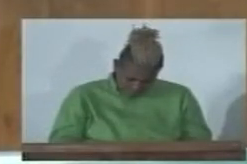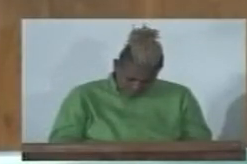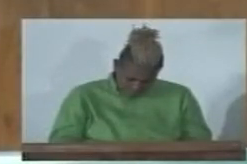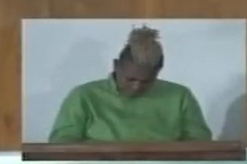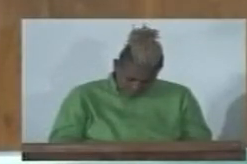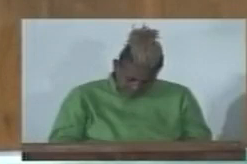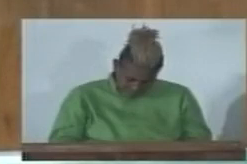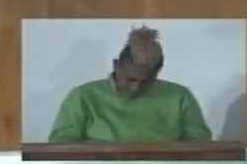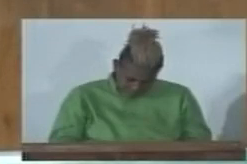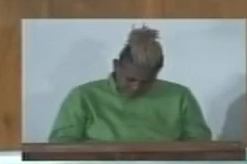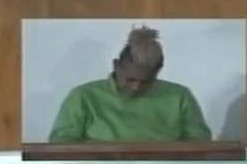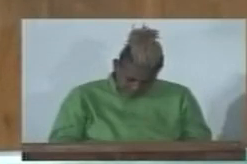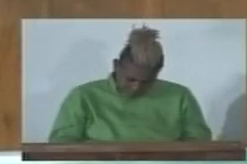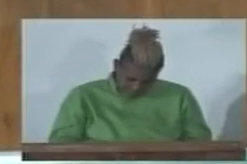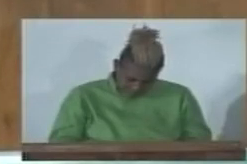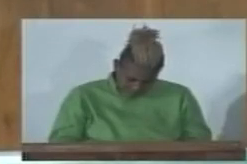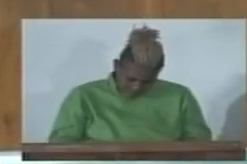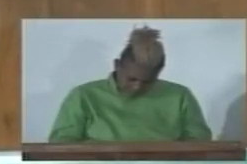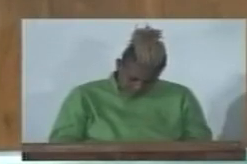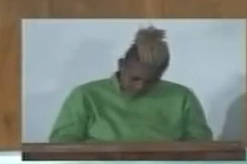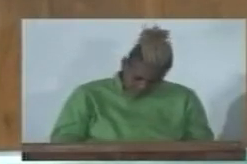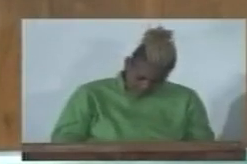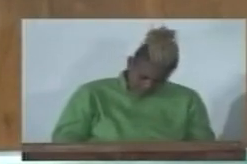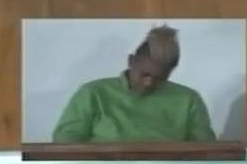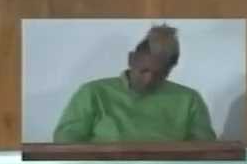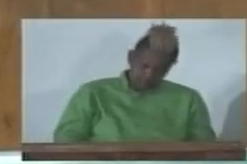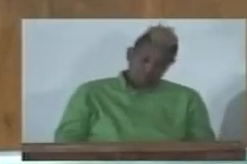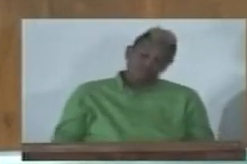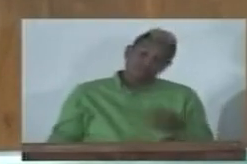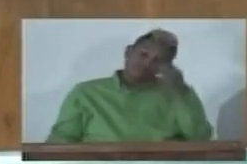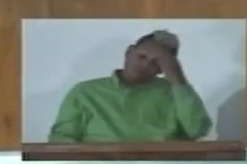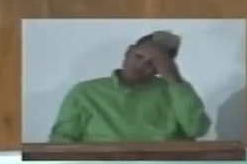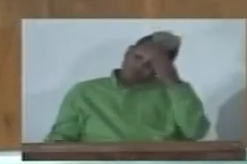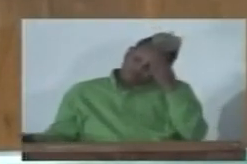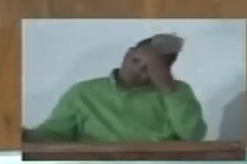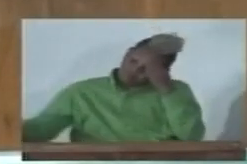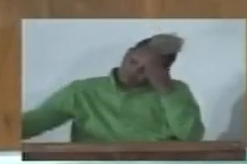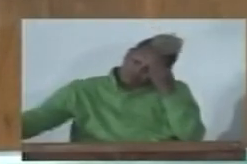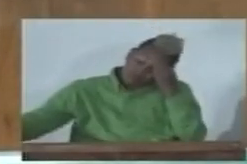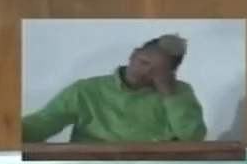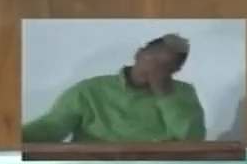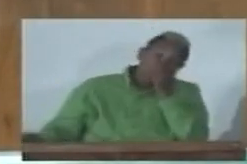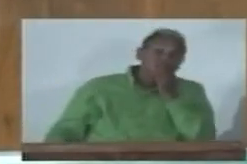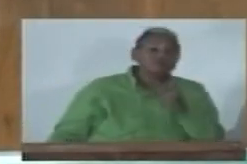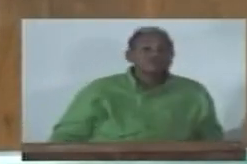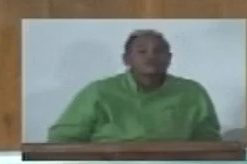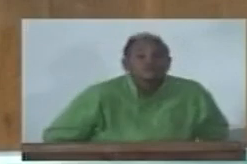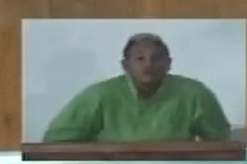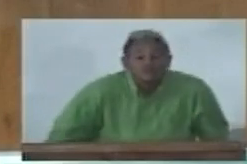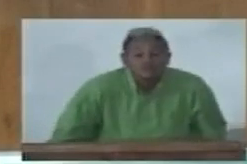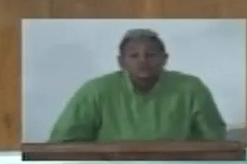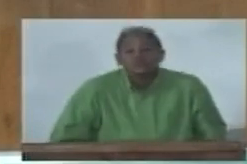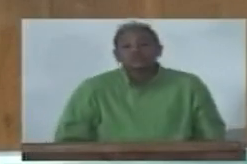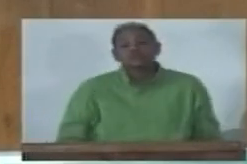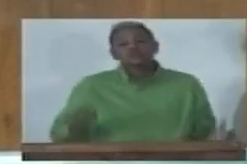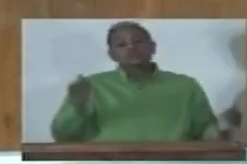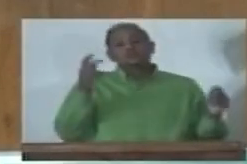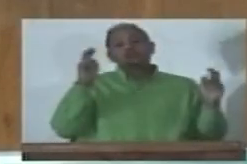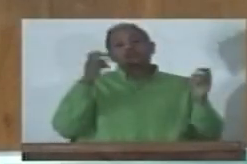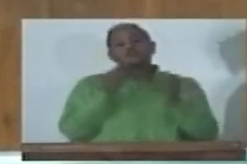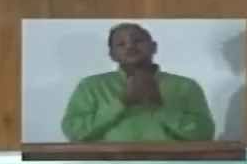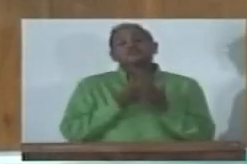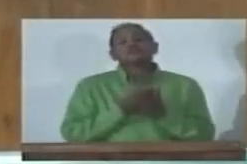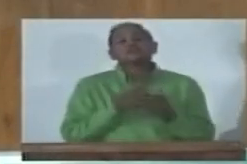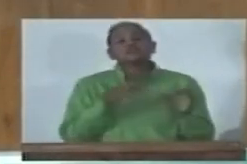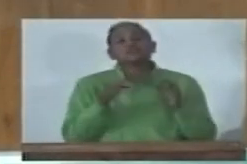raised. And I will read something in the article. It says, underscoring the critical role of the aviation sector to